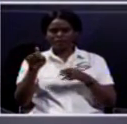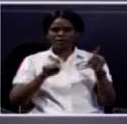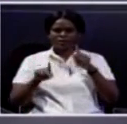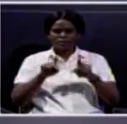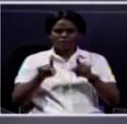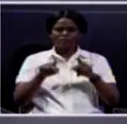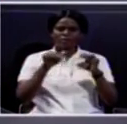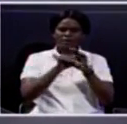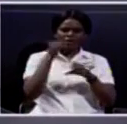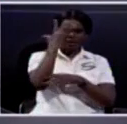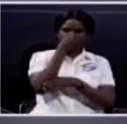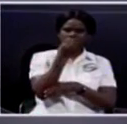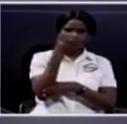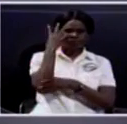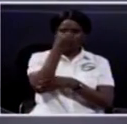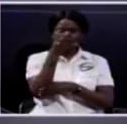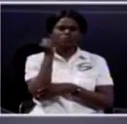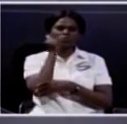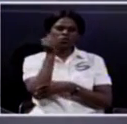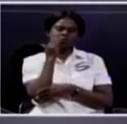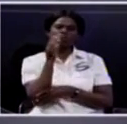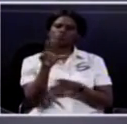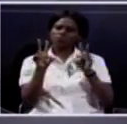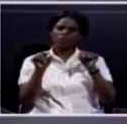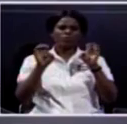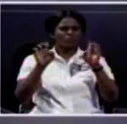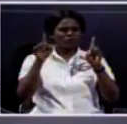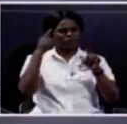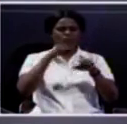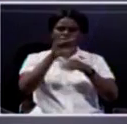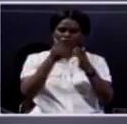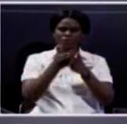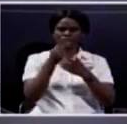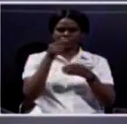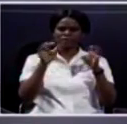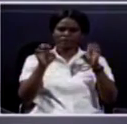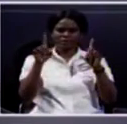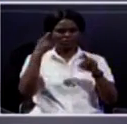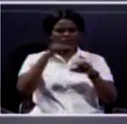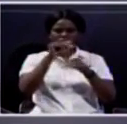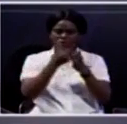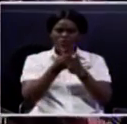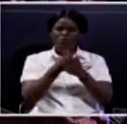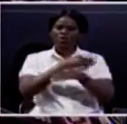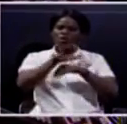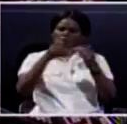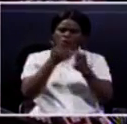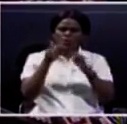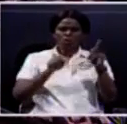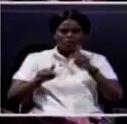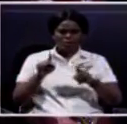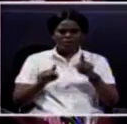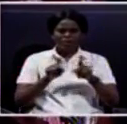in those beautiful mansions. It's education for all. Gravens, when you say education for all, are we saying only the people